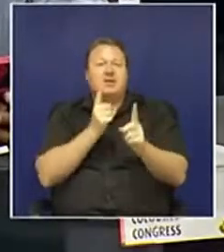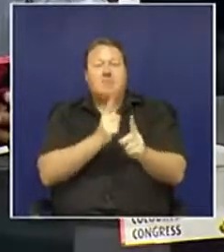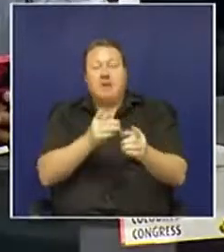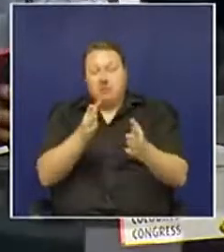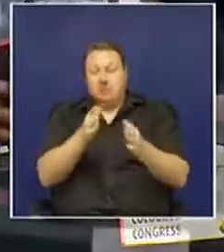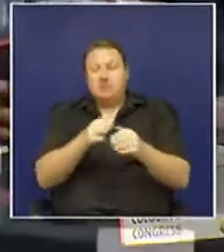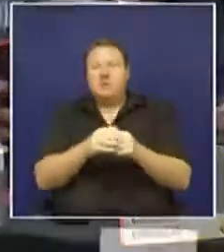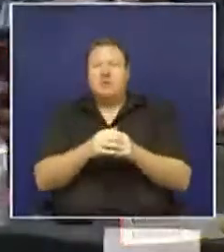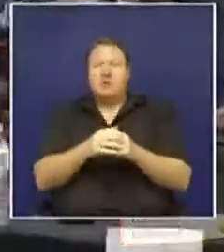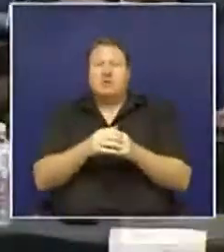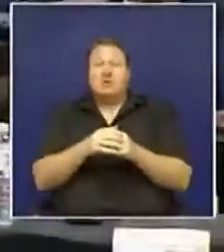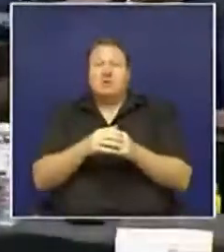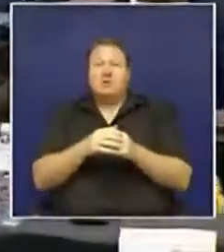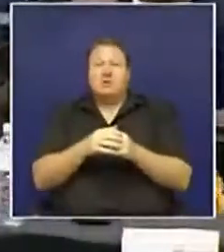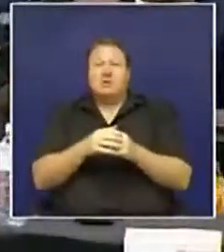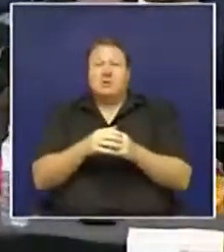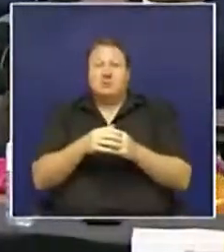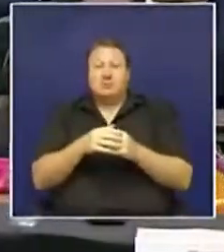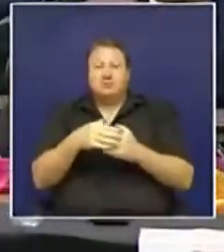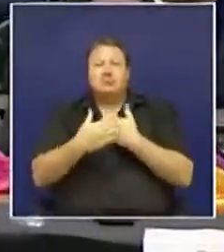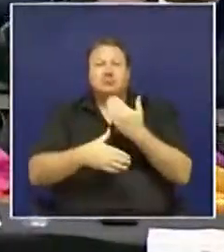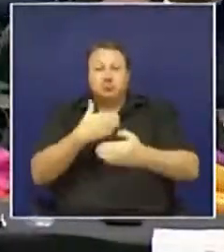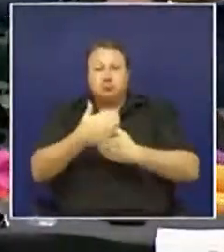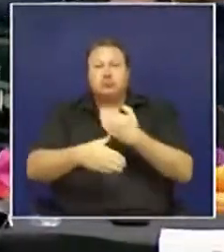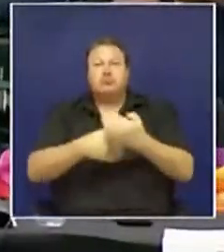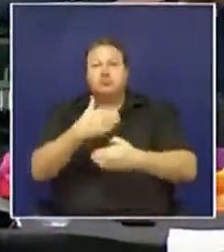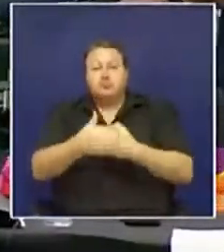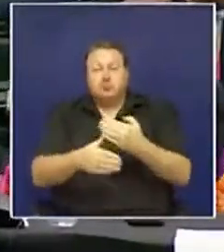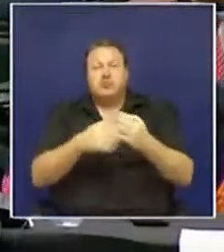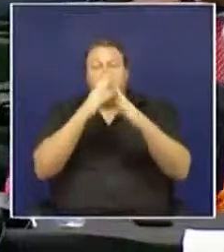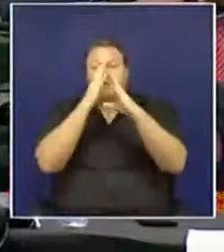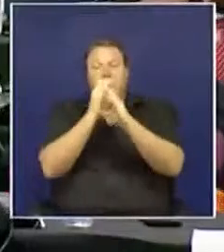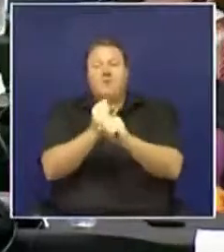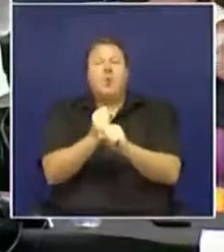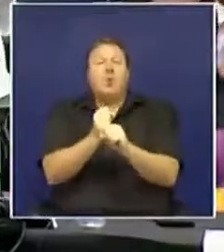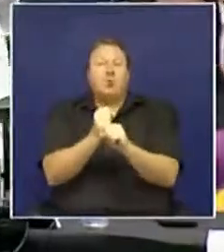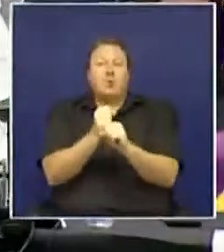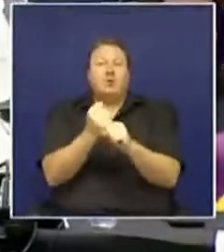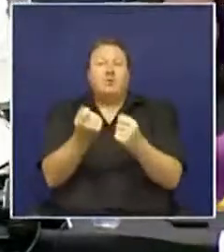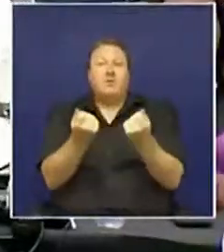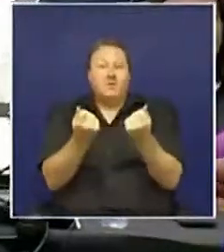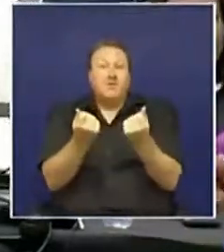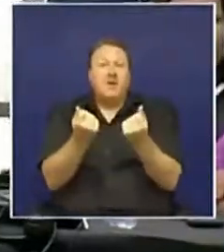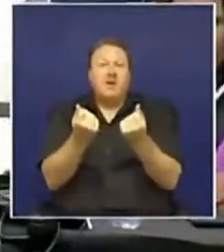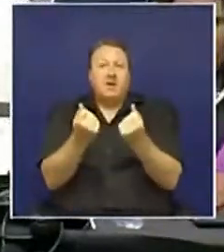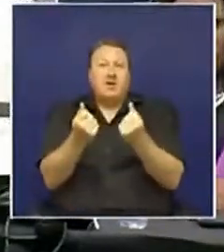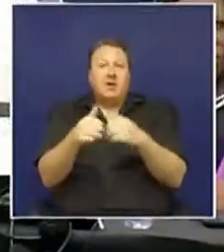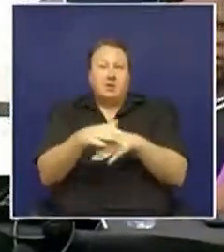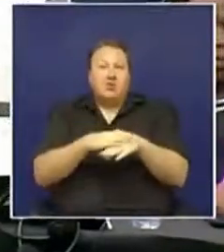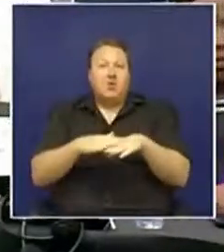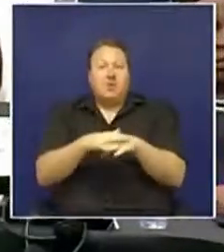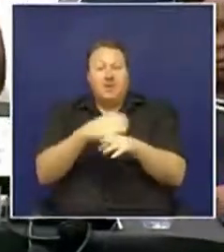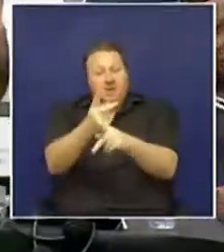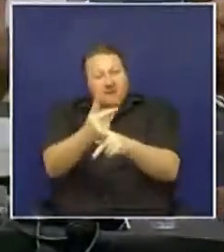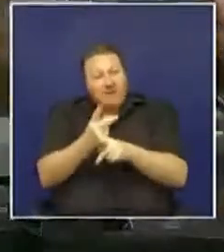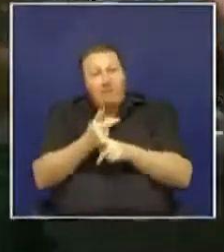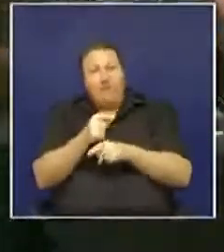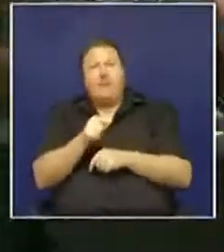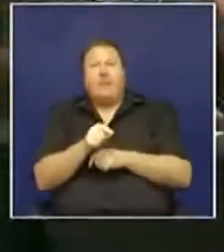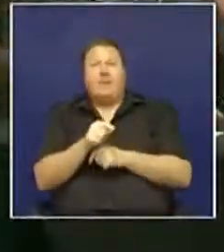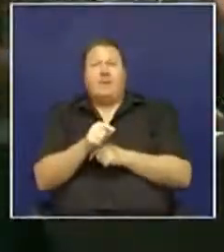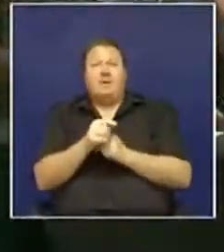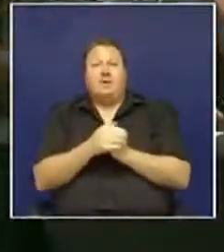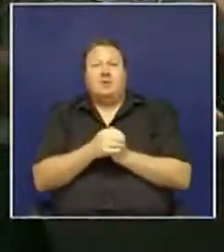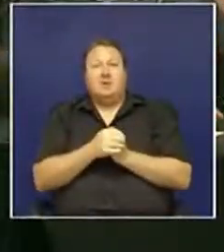on fiscal anchors. We aim to introduce a proposal of a principle-based fiscal anchor in the medium-term budget